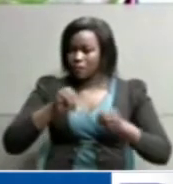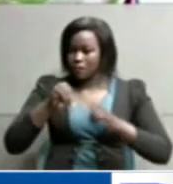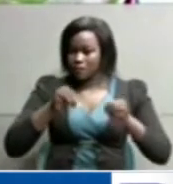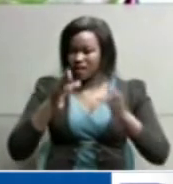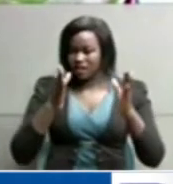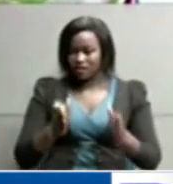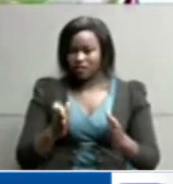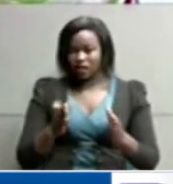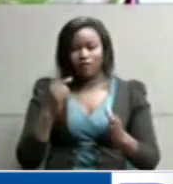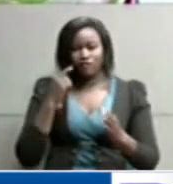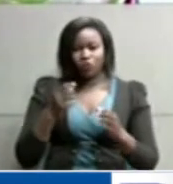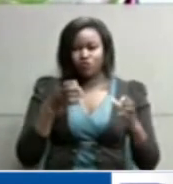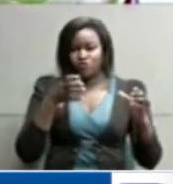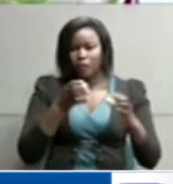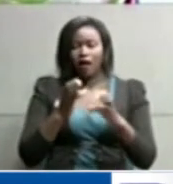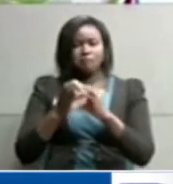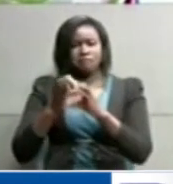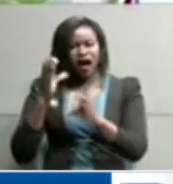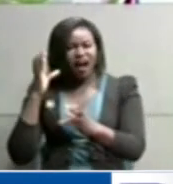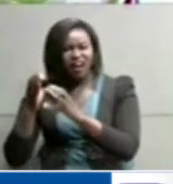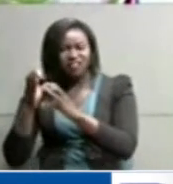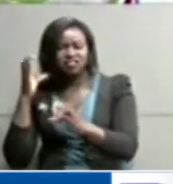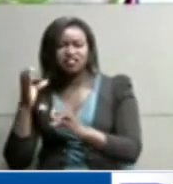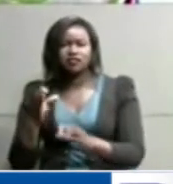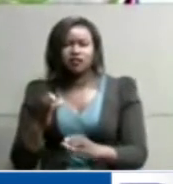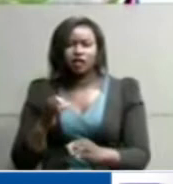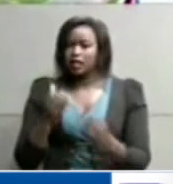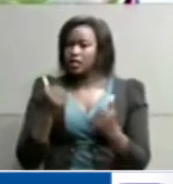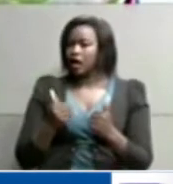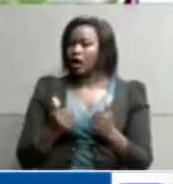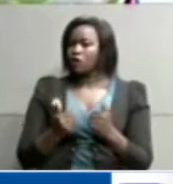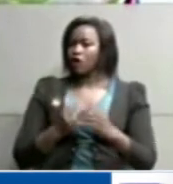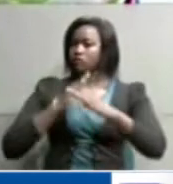those groups, the buses. I have not banned them yet,